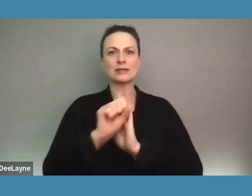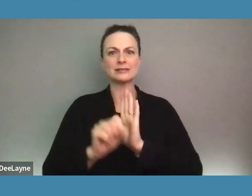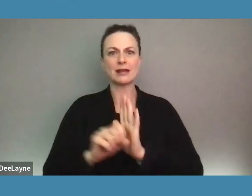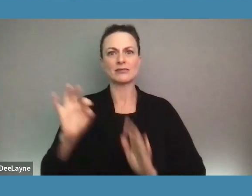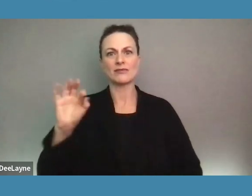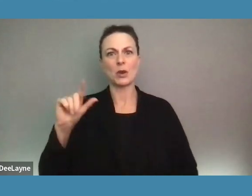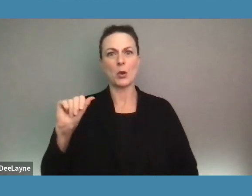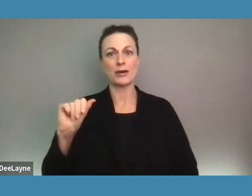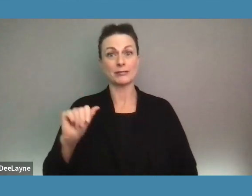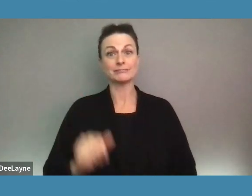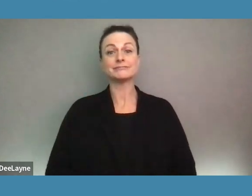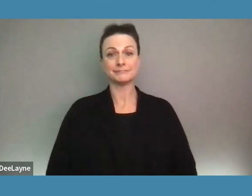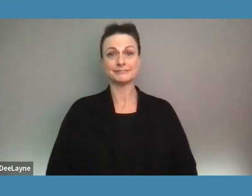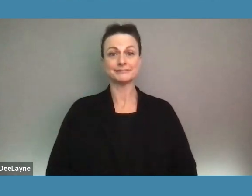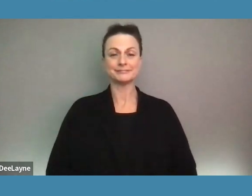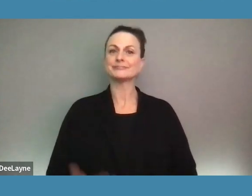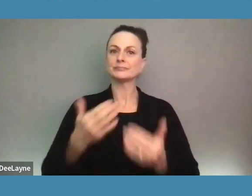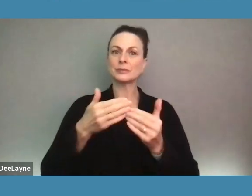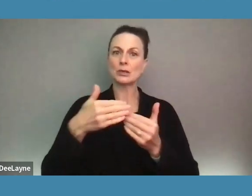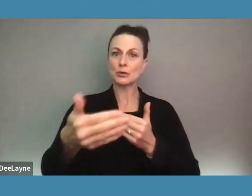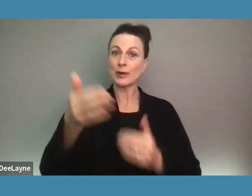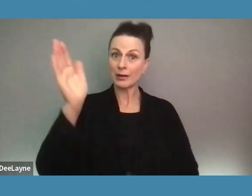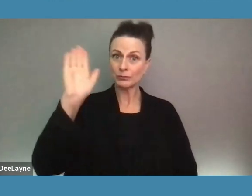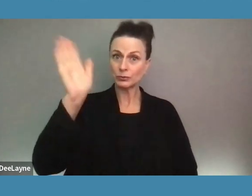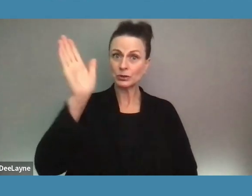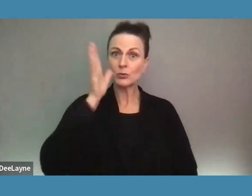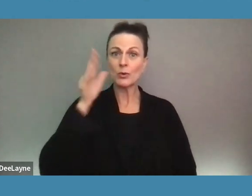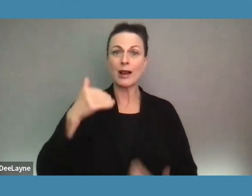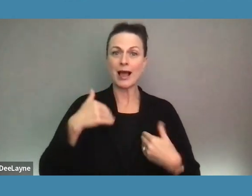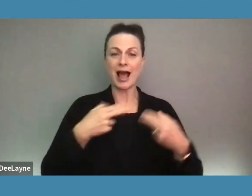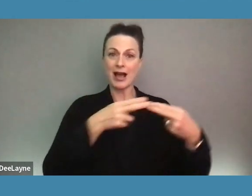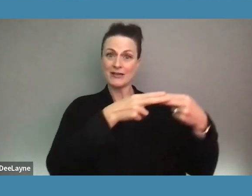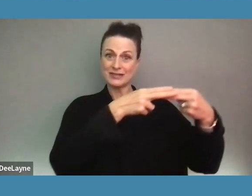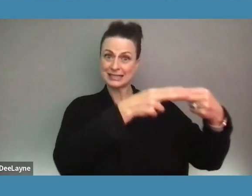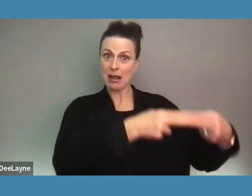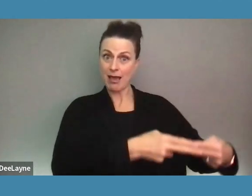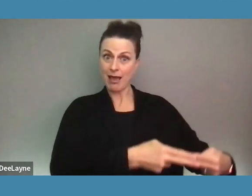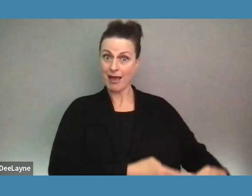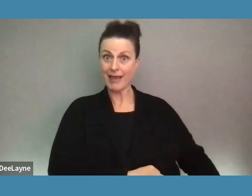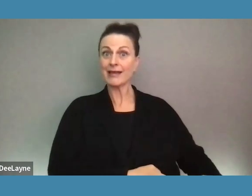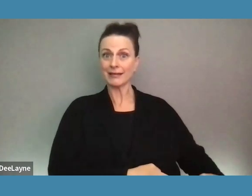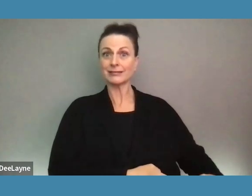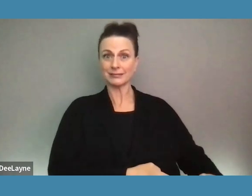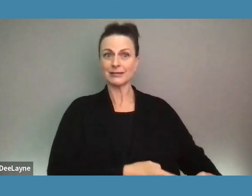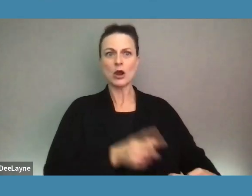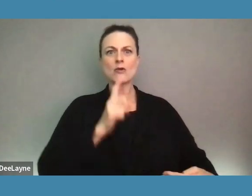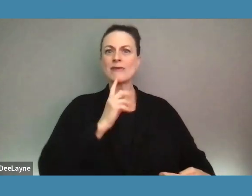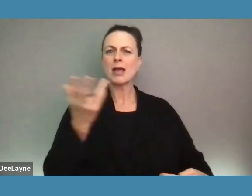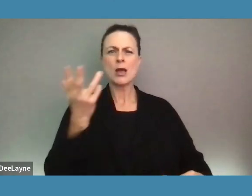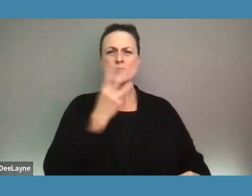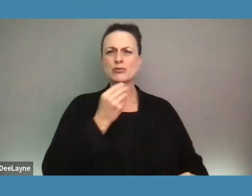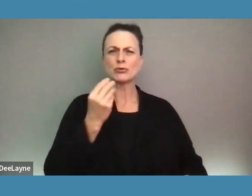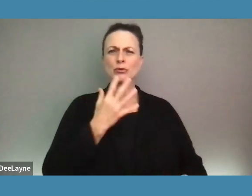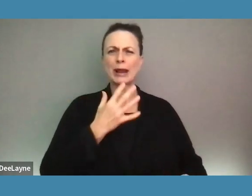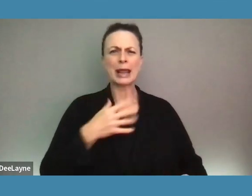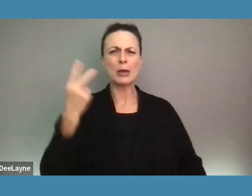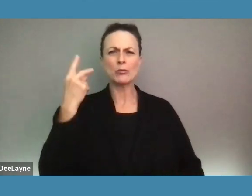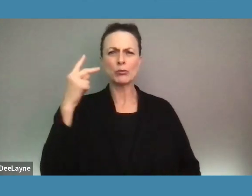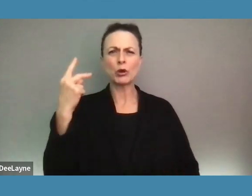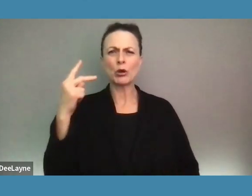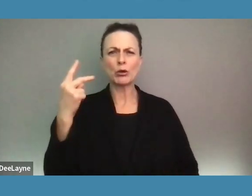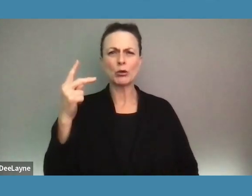And throughout the presentation, we're going to have slide backgrounds that are in this really pretty